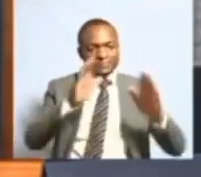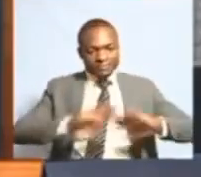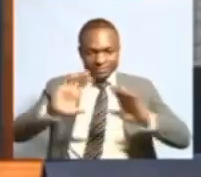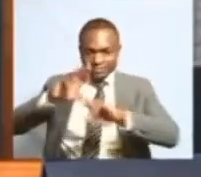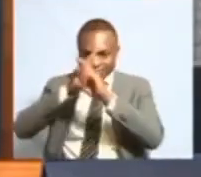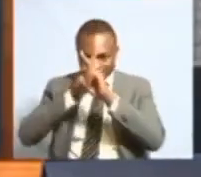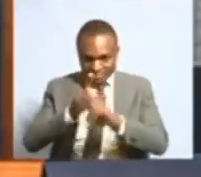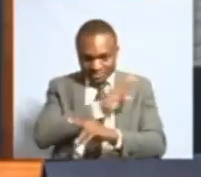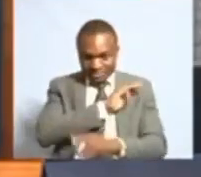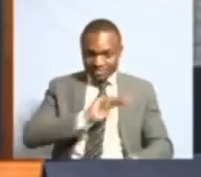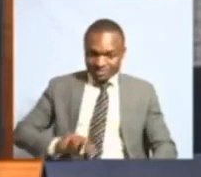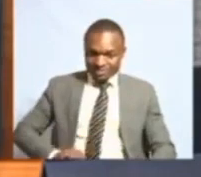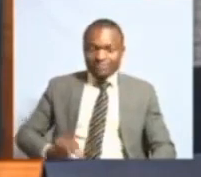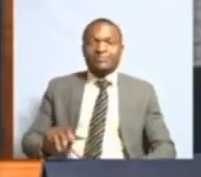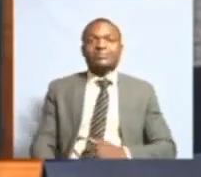Order, honorable members.